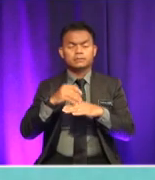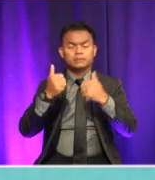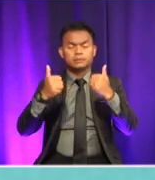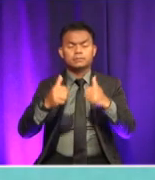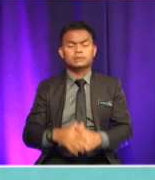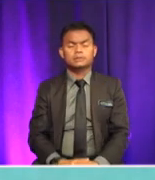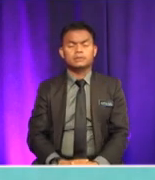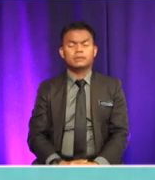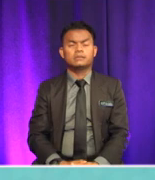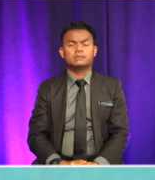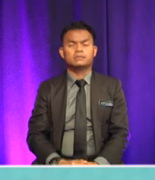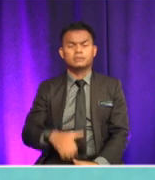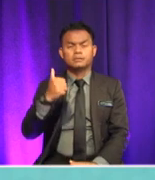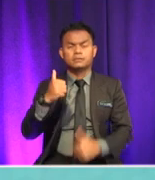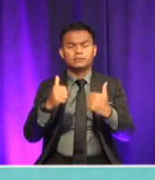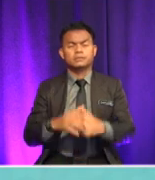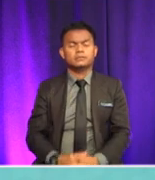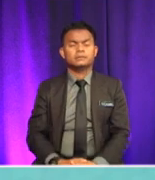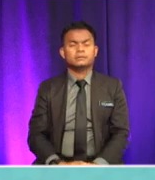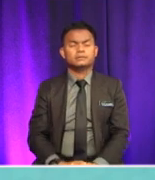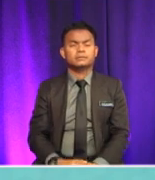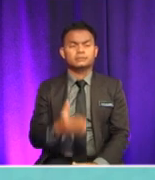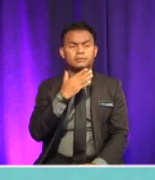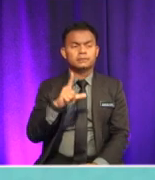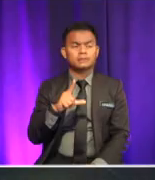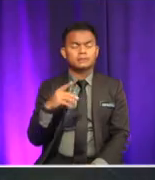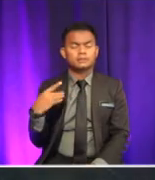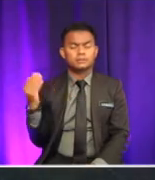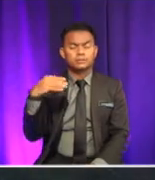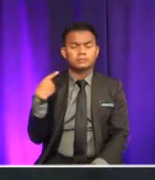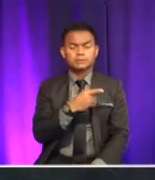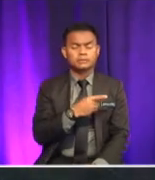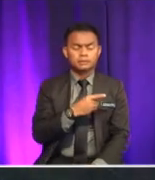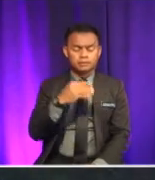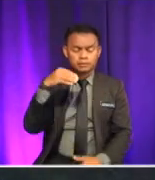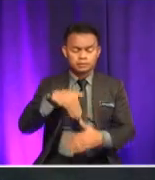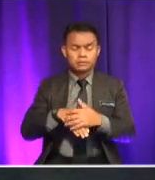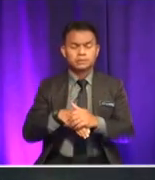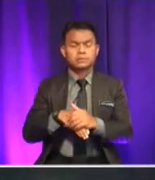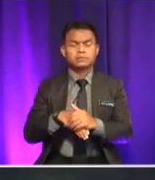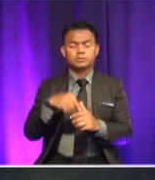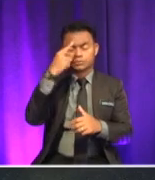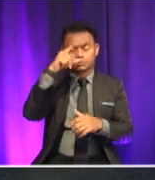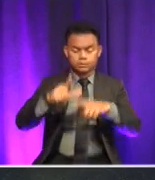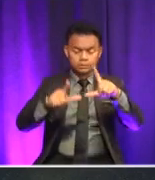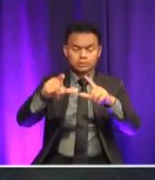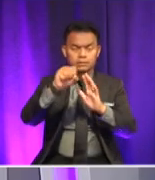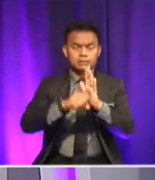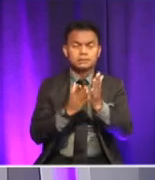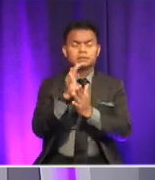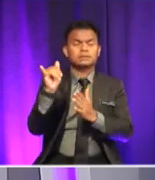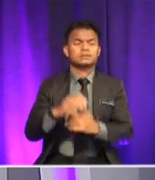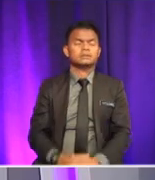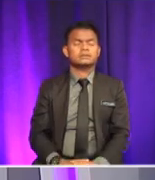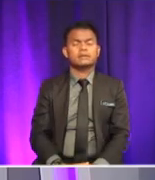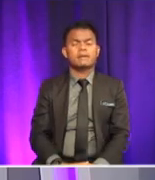All right, I got double thumbs up also. Okay, good. And let's go to the next part of the steps, right? All right. We're supposed to focus on, which is reading